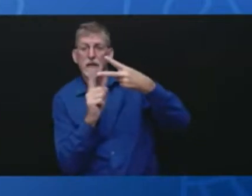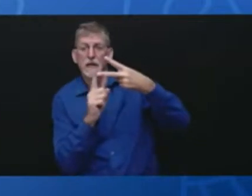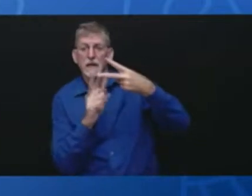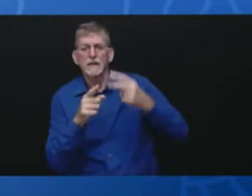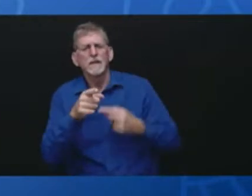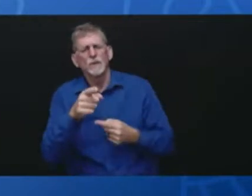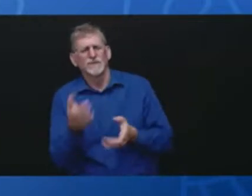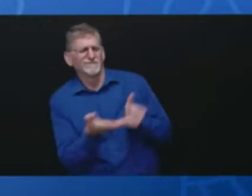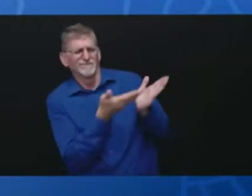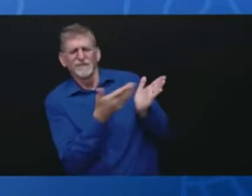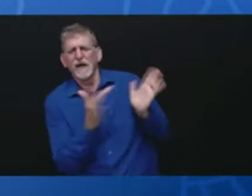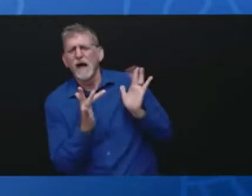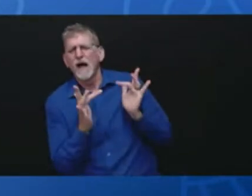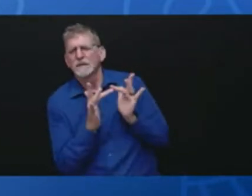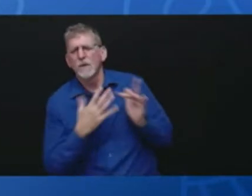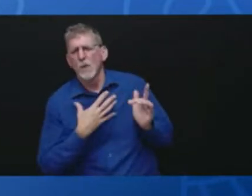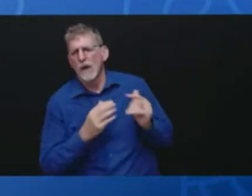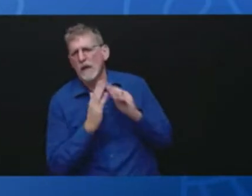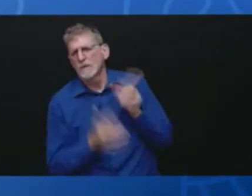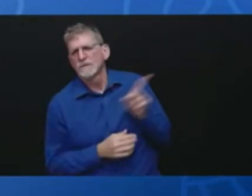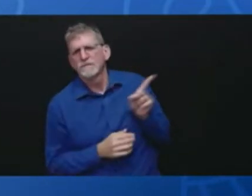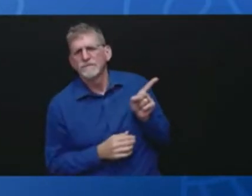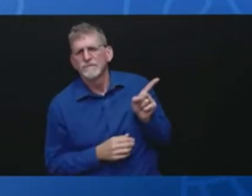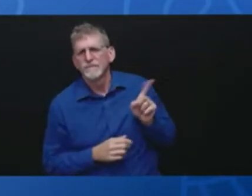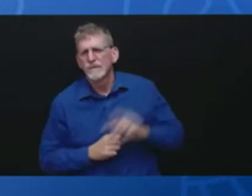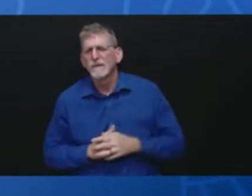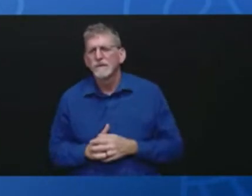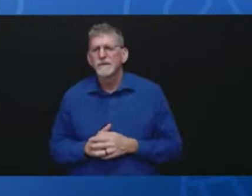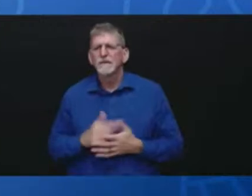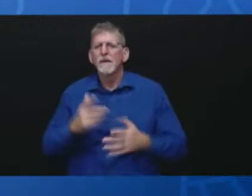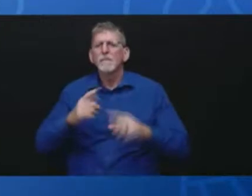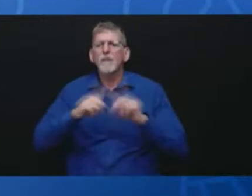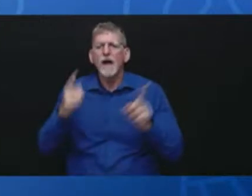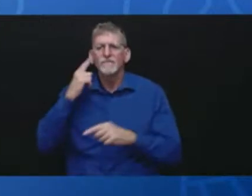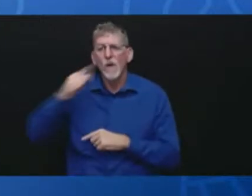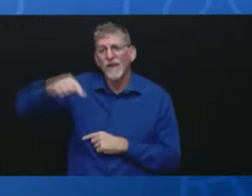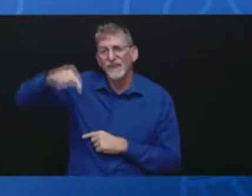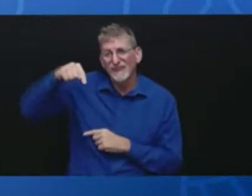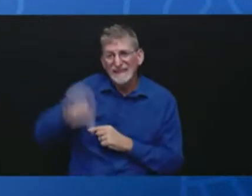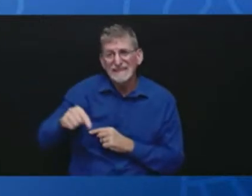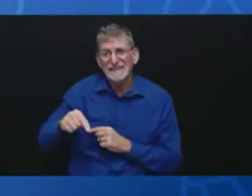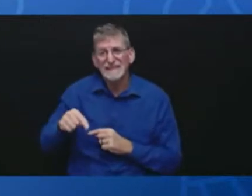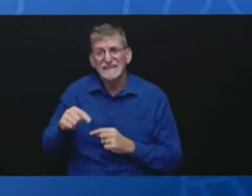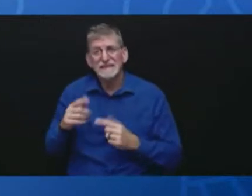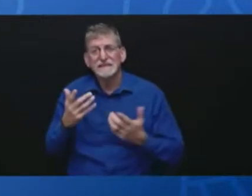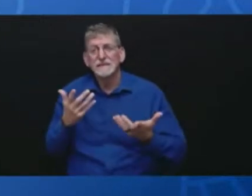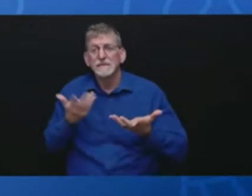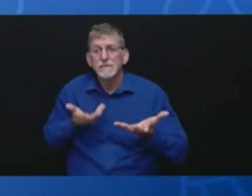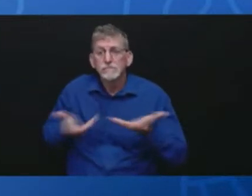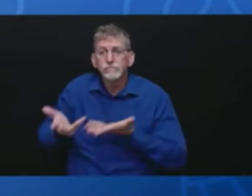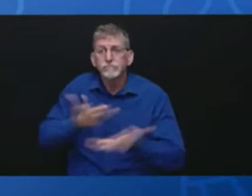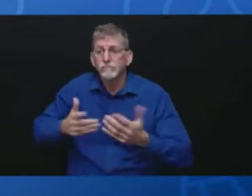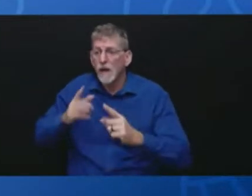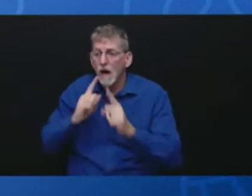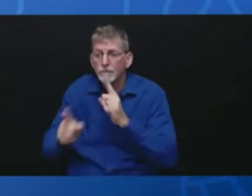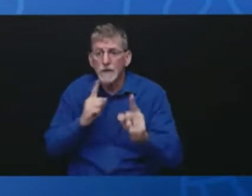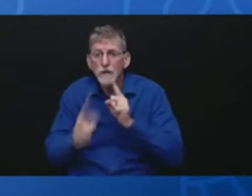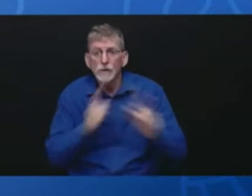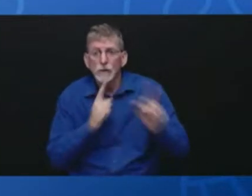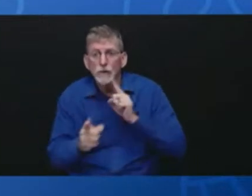this regard, this was a very extensive series of conversations involving,